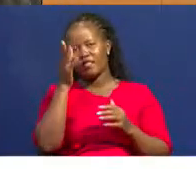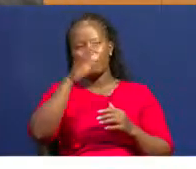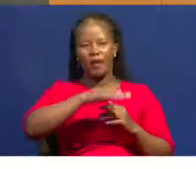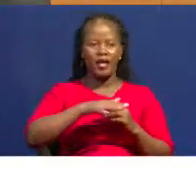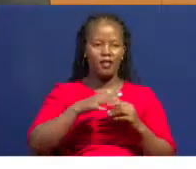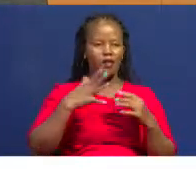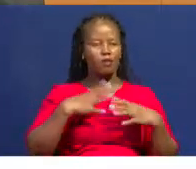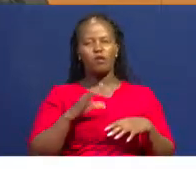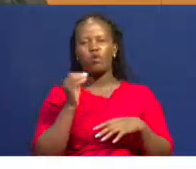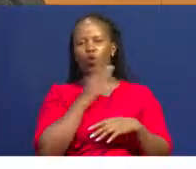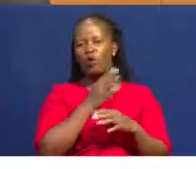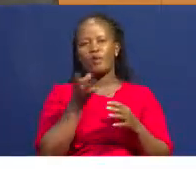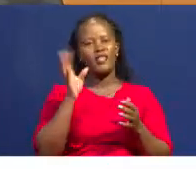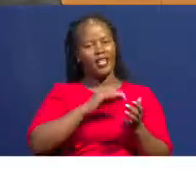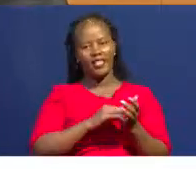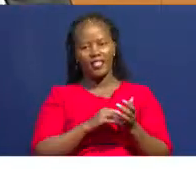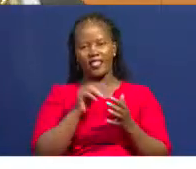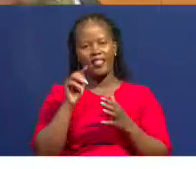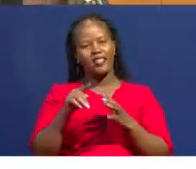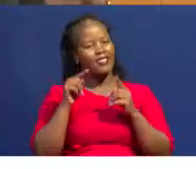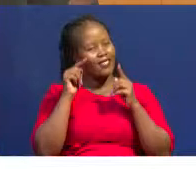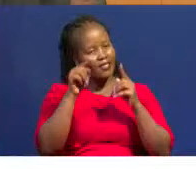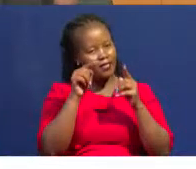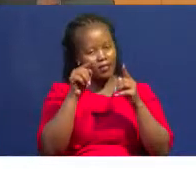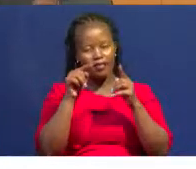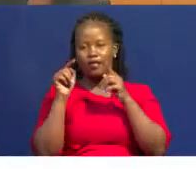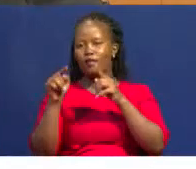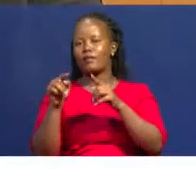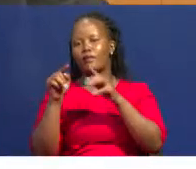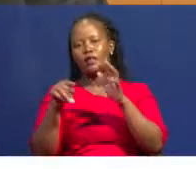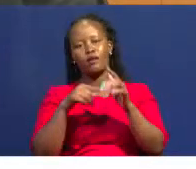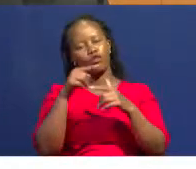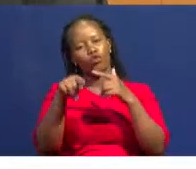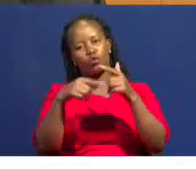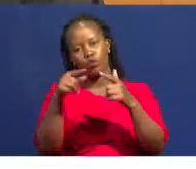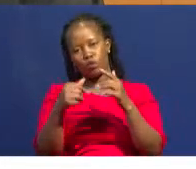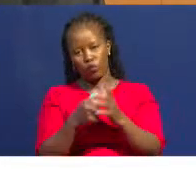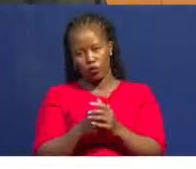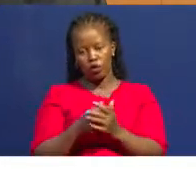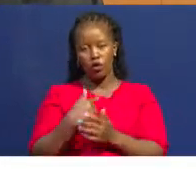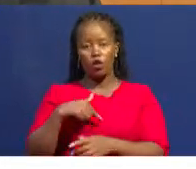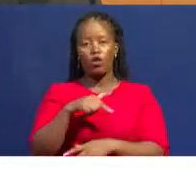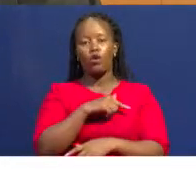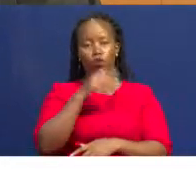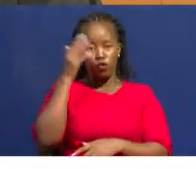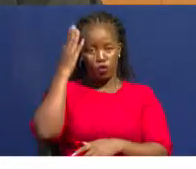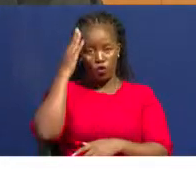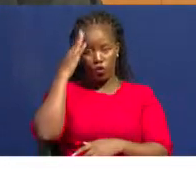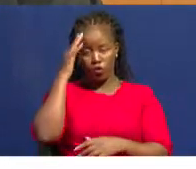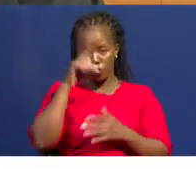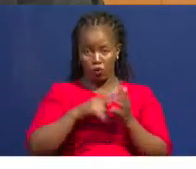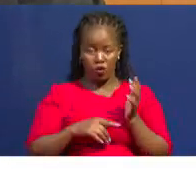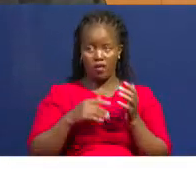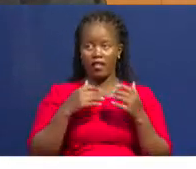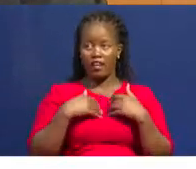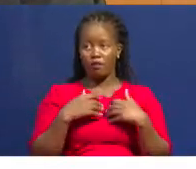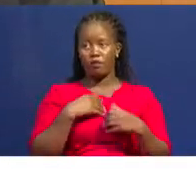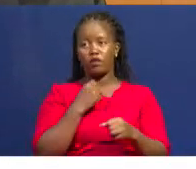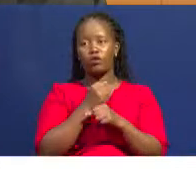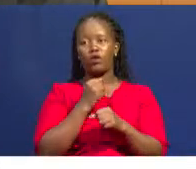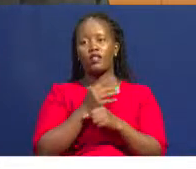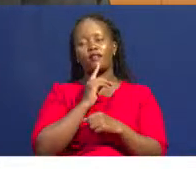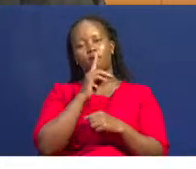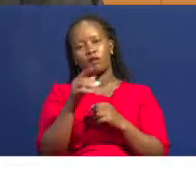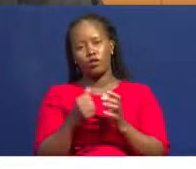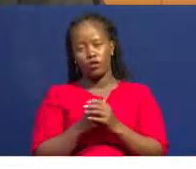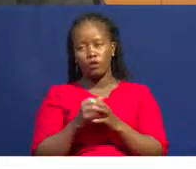will be a game going on. We are in the middle. We know what we are talking about. I have taken Kenya to court, and I took them.